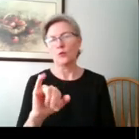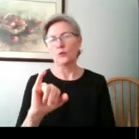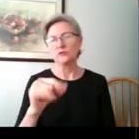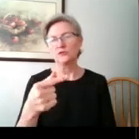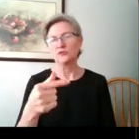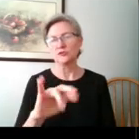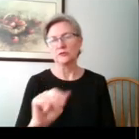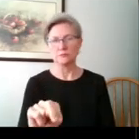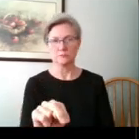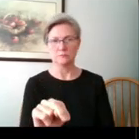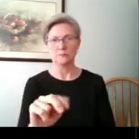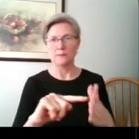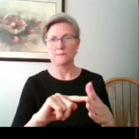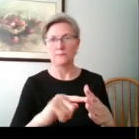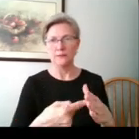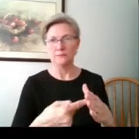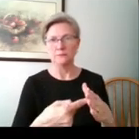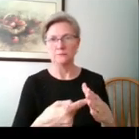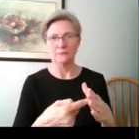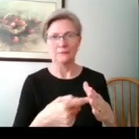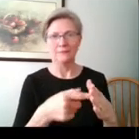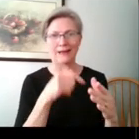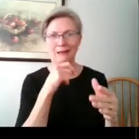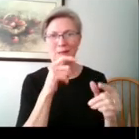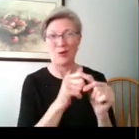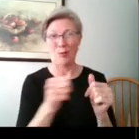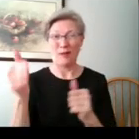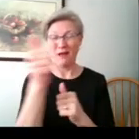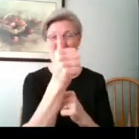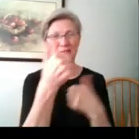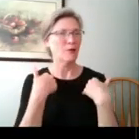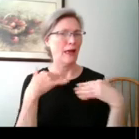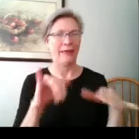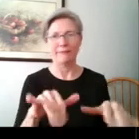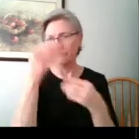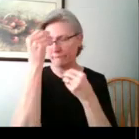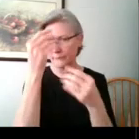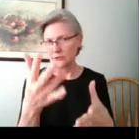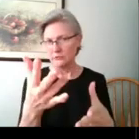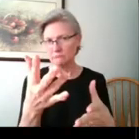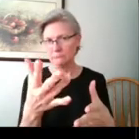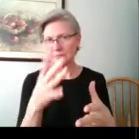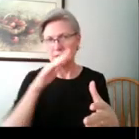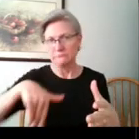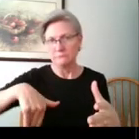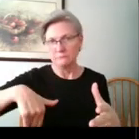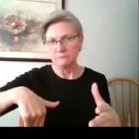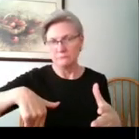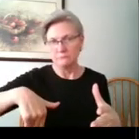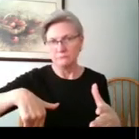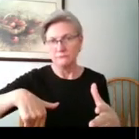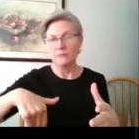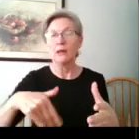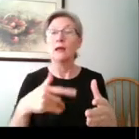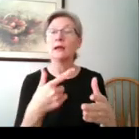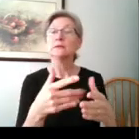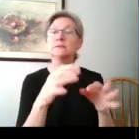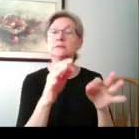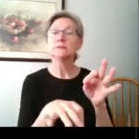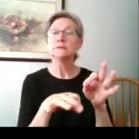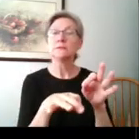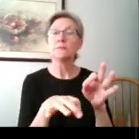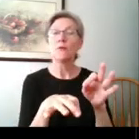and it would look like that. But I'm not going to extend past my data because I don't have that information plotted yet, right? So here's a simple way that